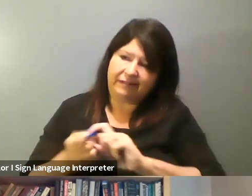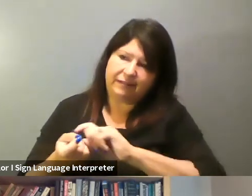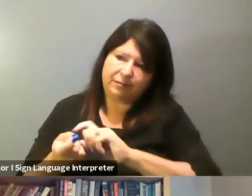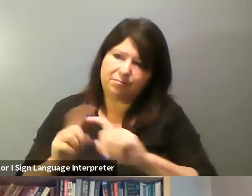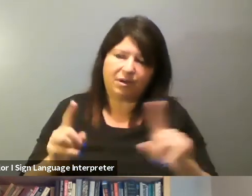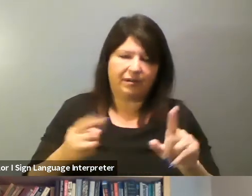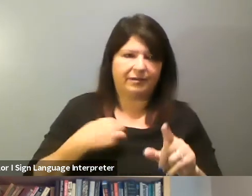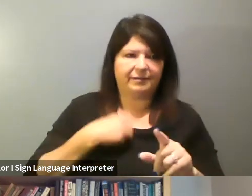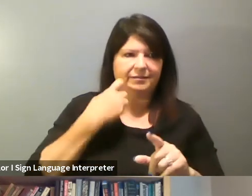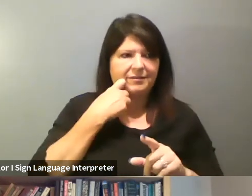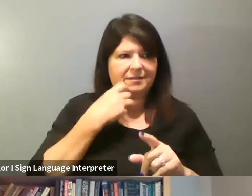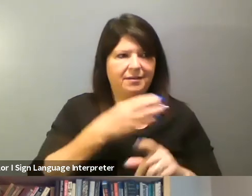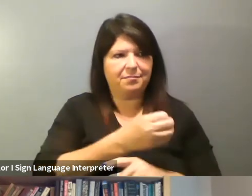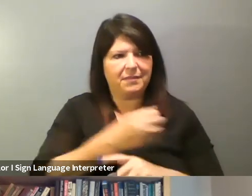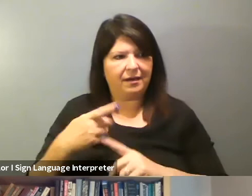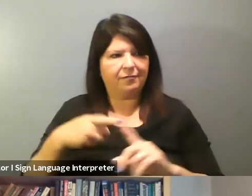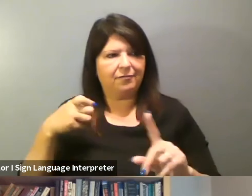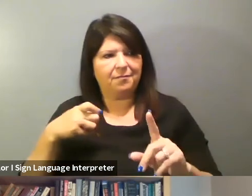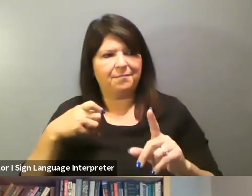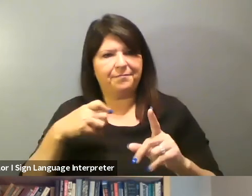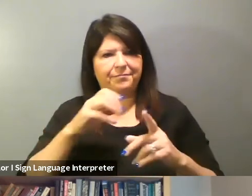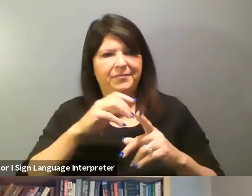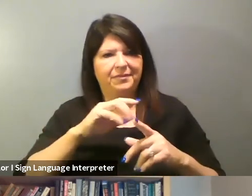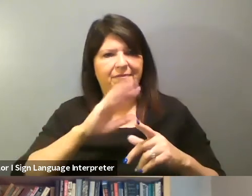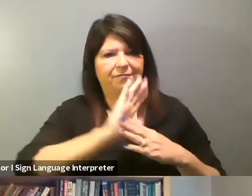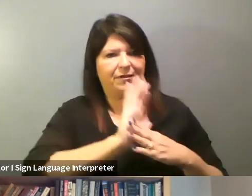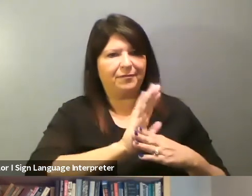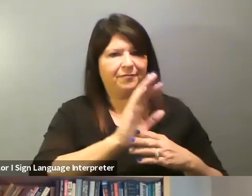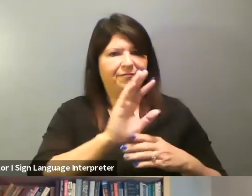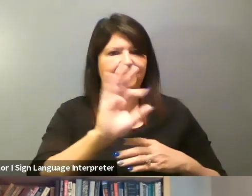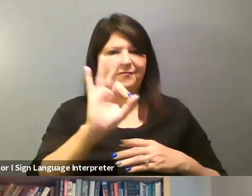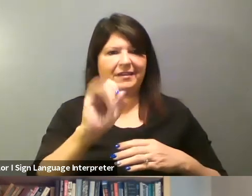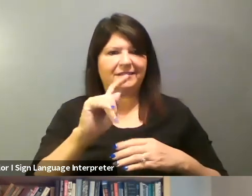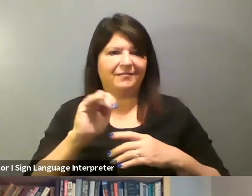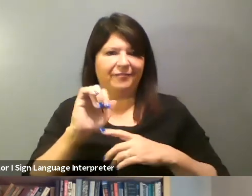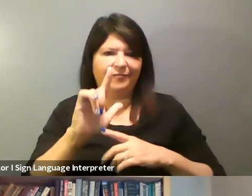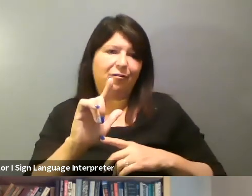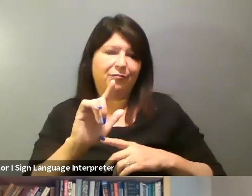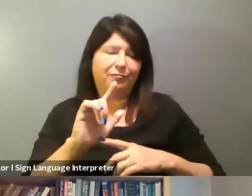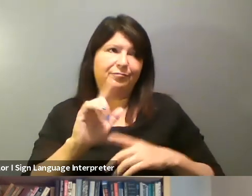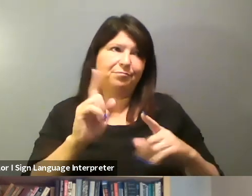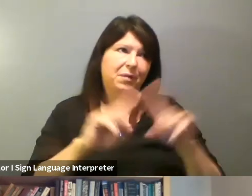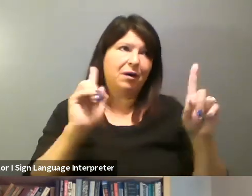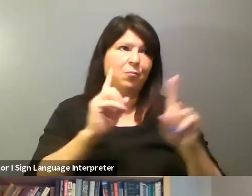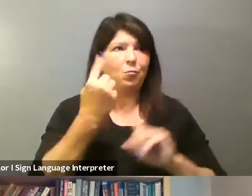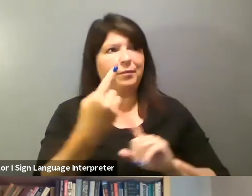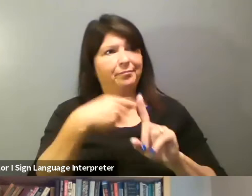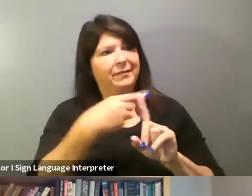nothing, we were able to, that was one positive thing personally that came out of it. We had all this time